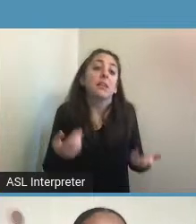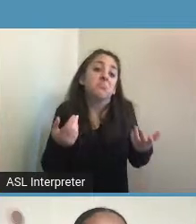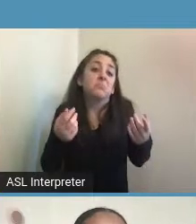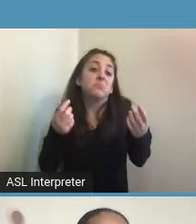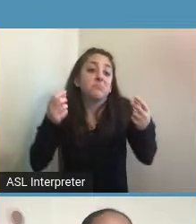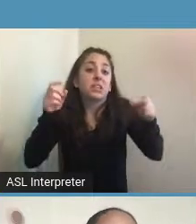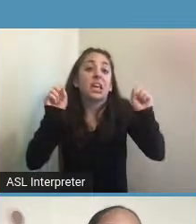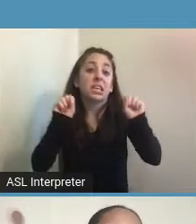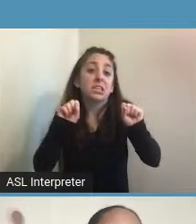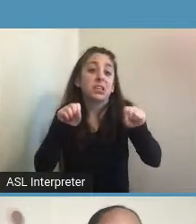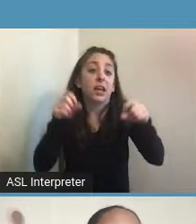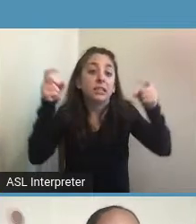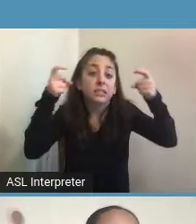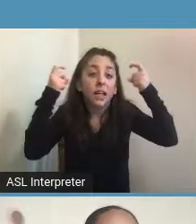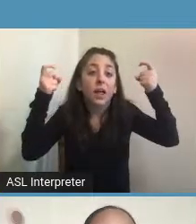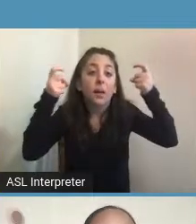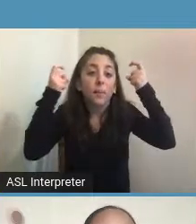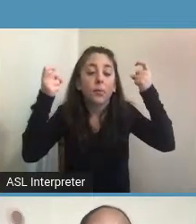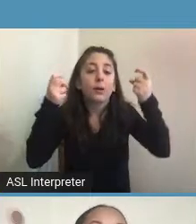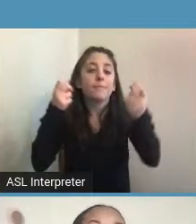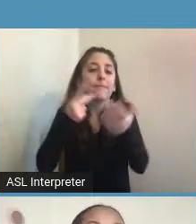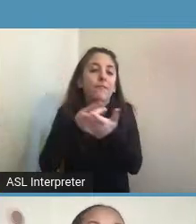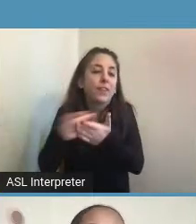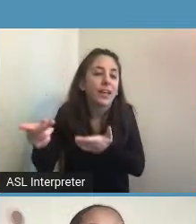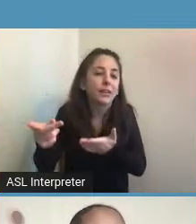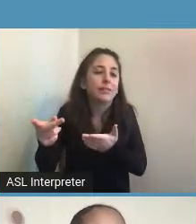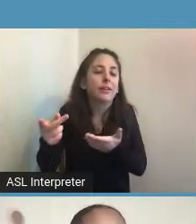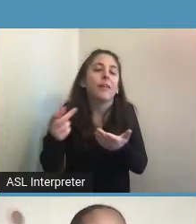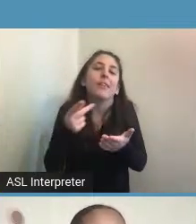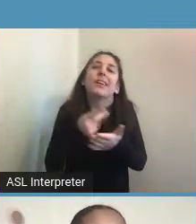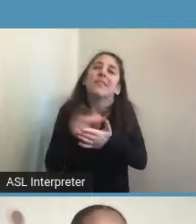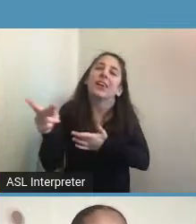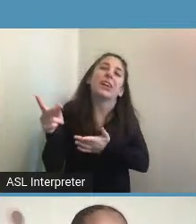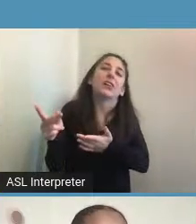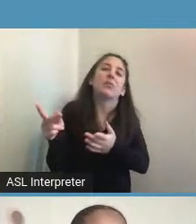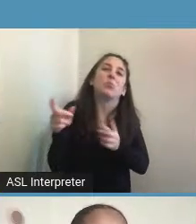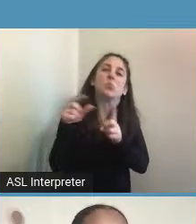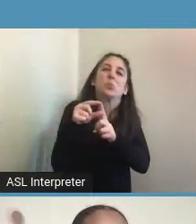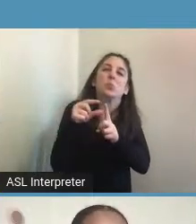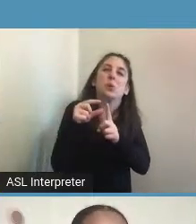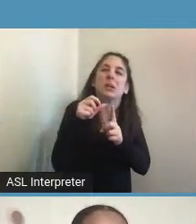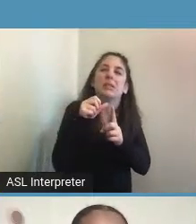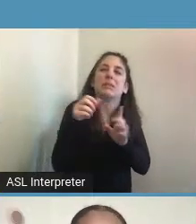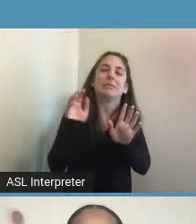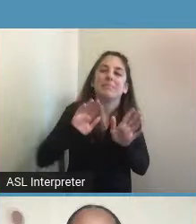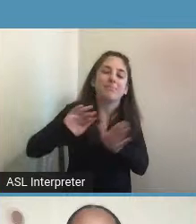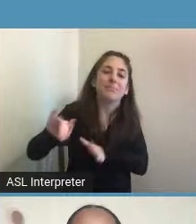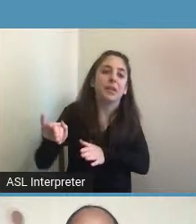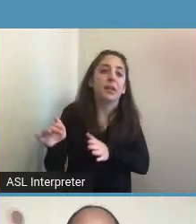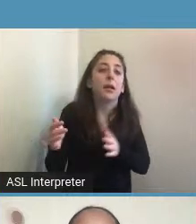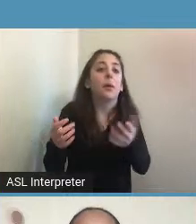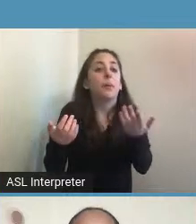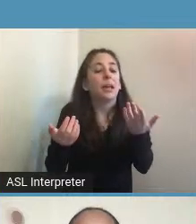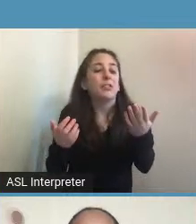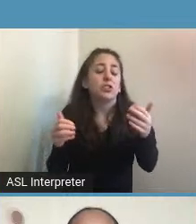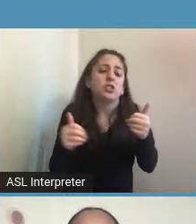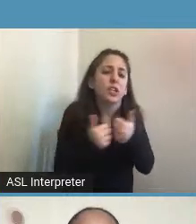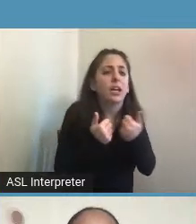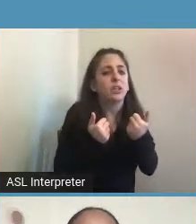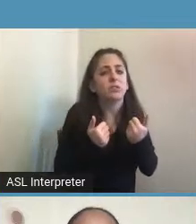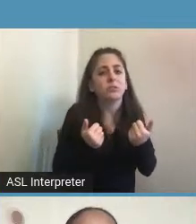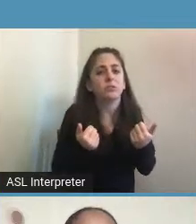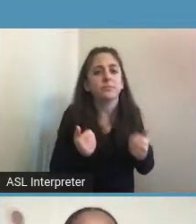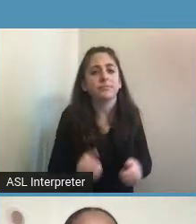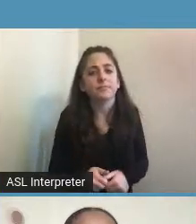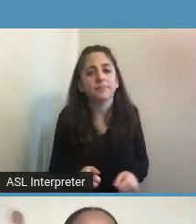failed, right? Well, we're not really going to call it a failure. Celebrate your challenges if there were challenges, right? Because at